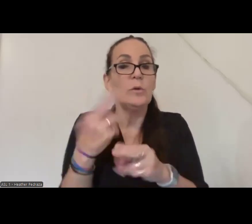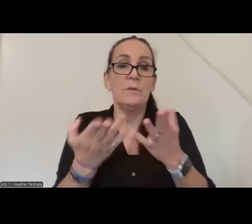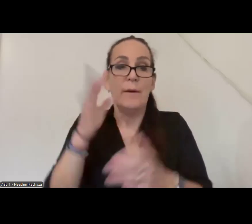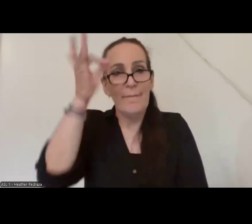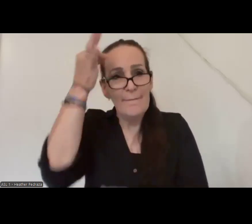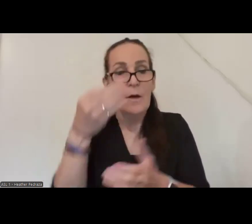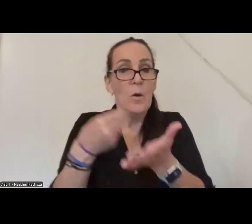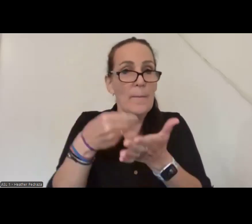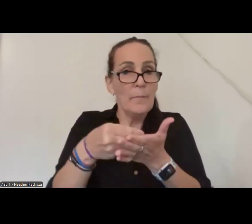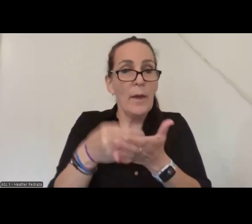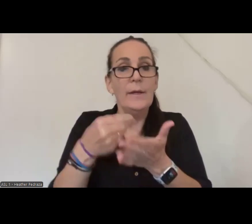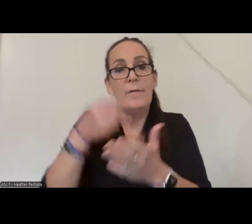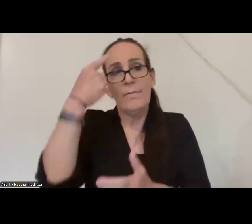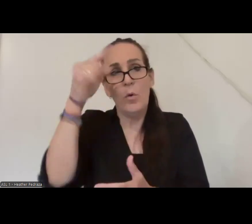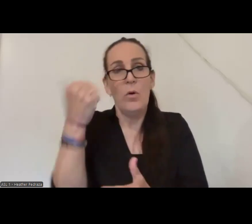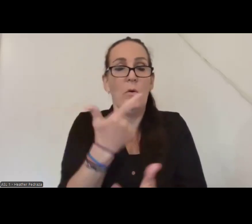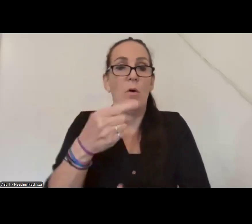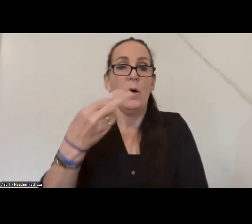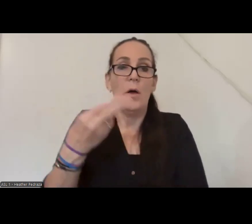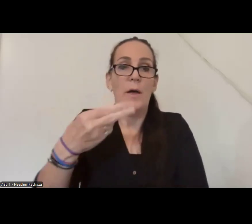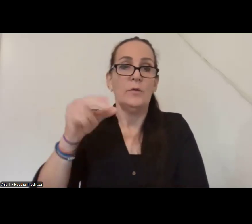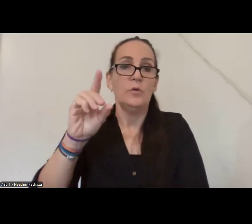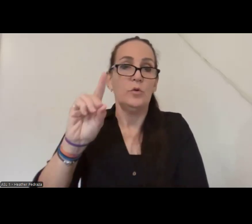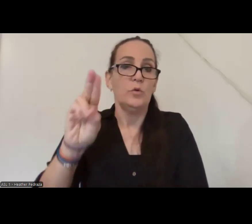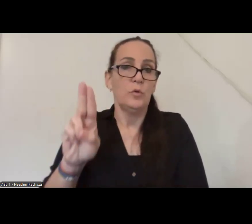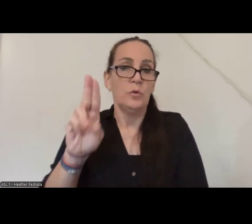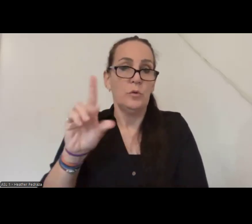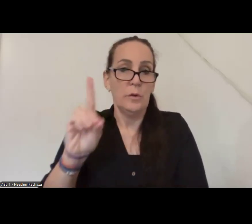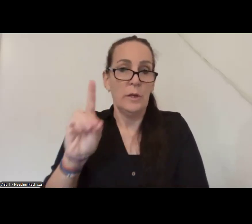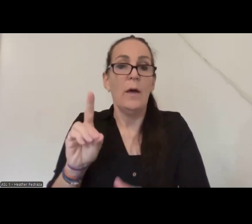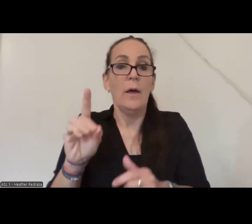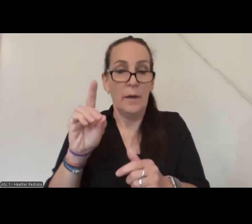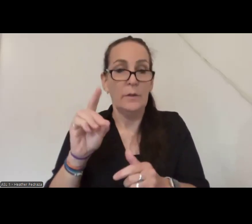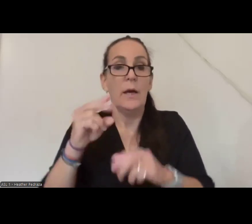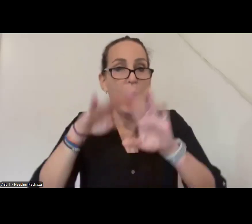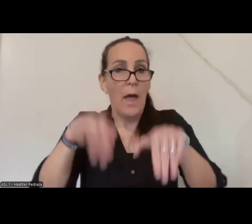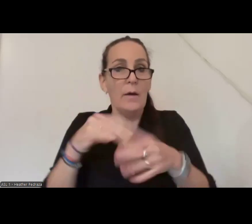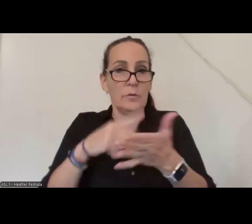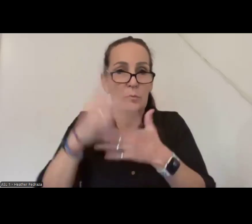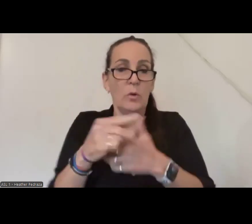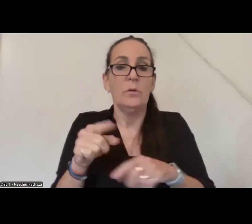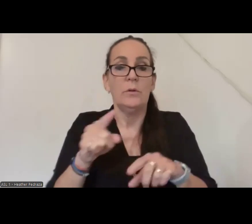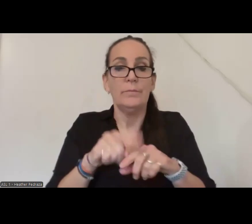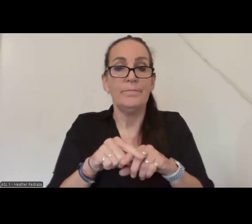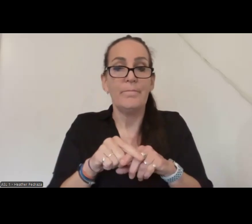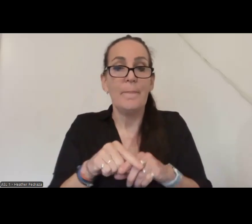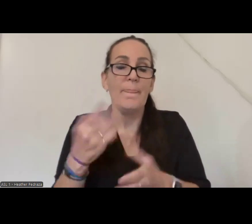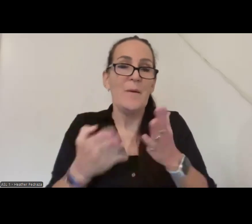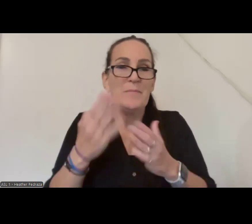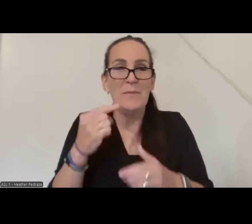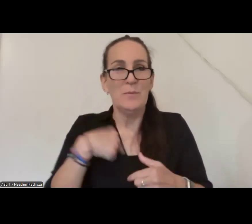housing programs. And what's particularly concerning is potential cuts to the COC